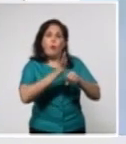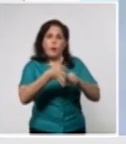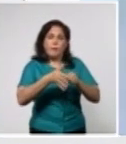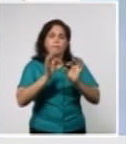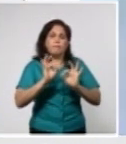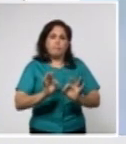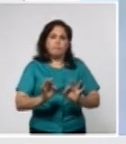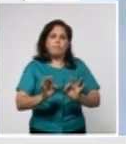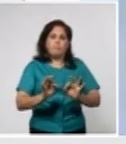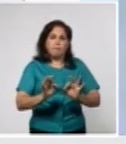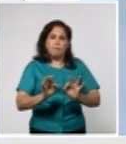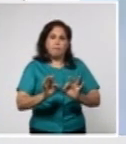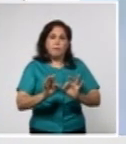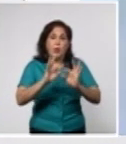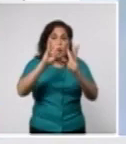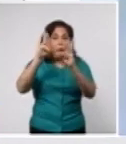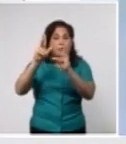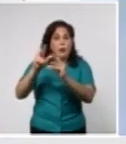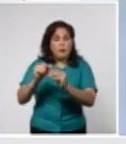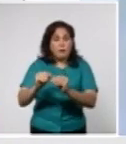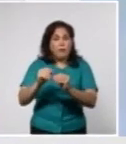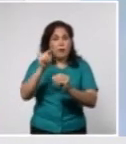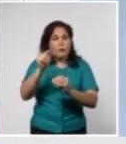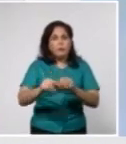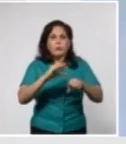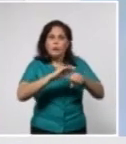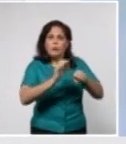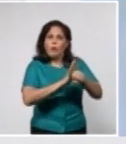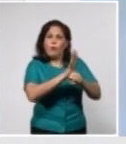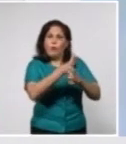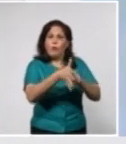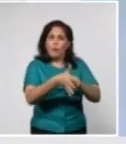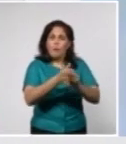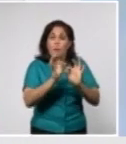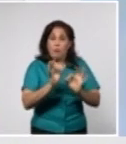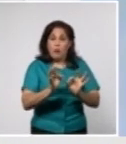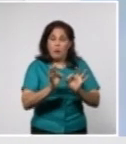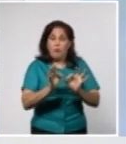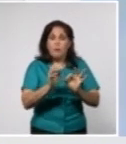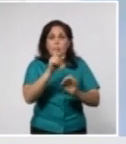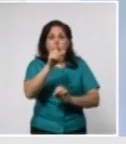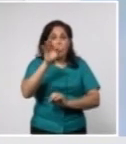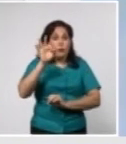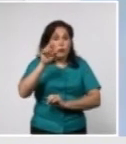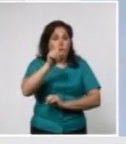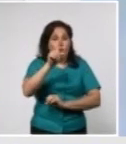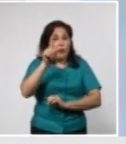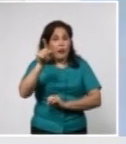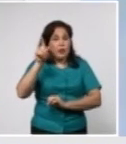world remain reporting COVID cases. The number of confirmed cases with